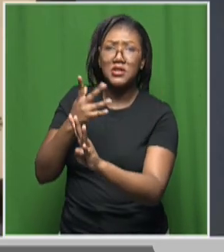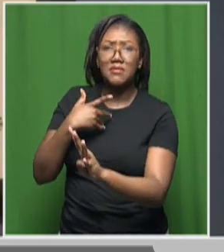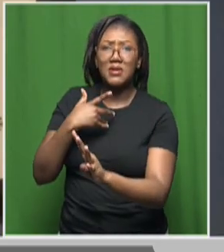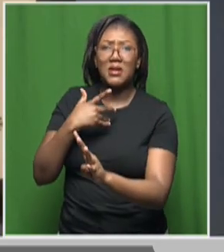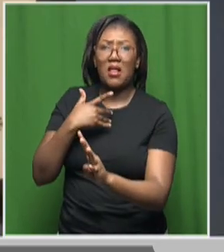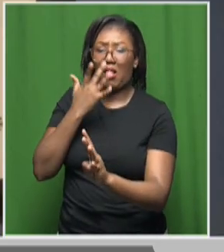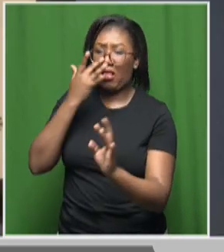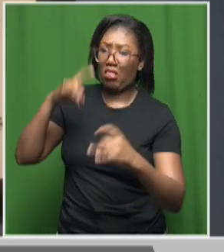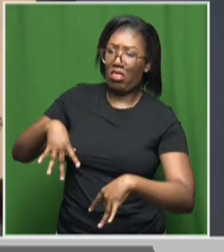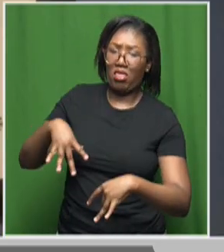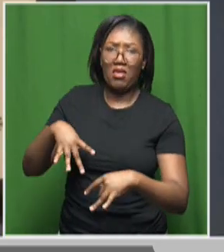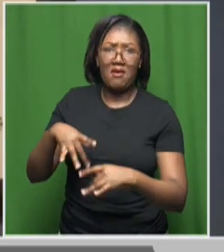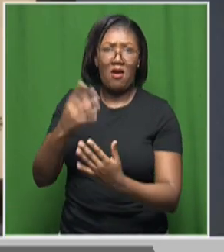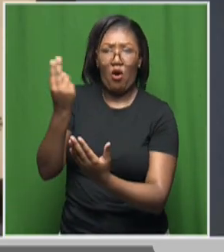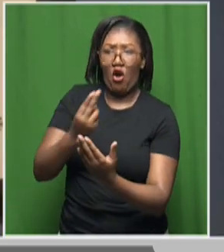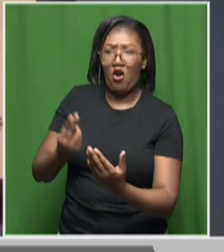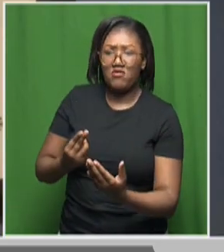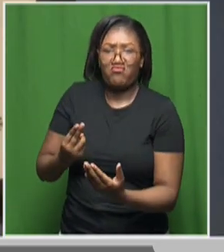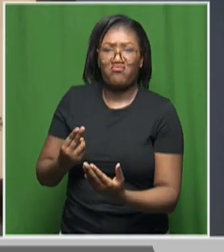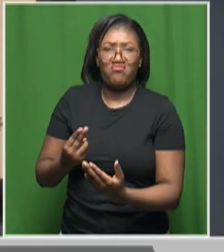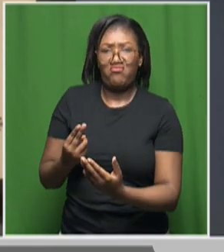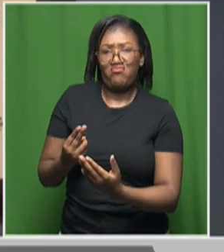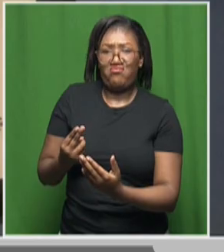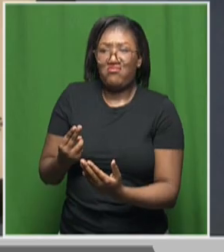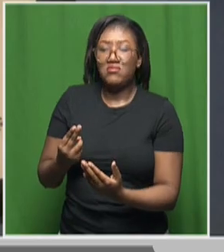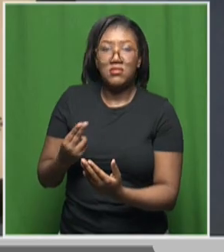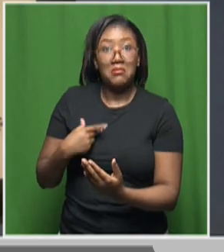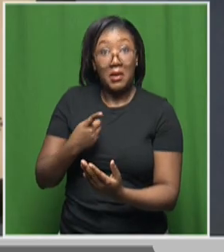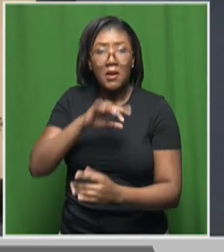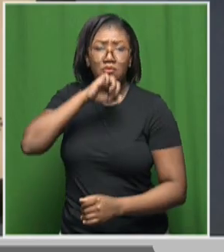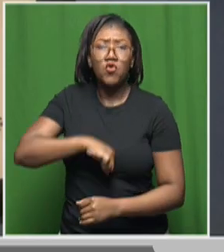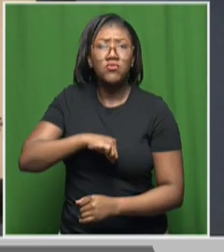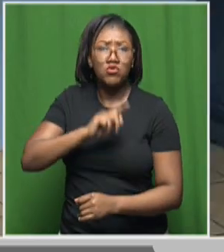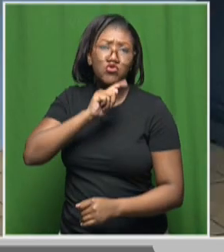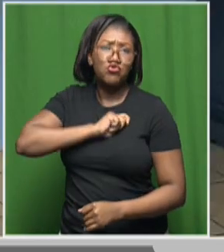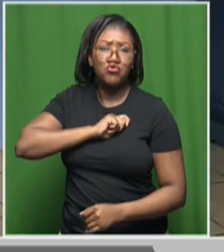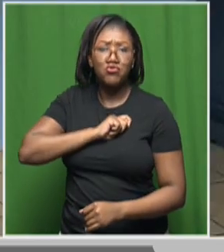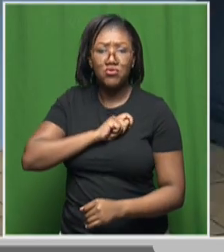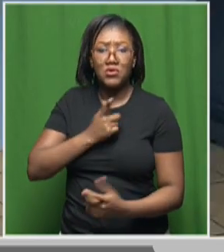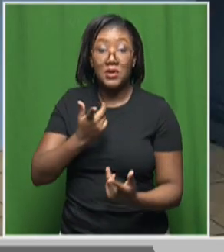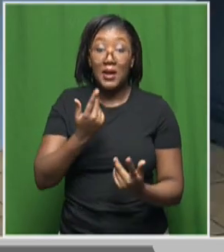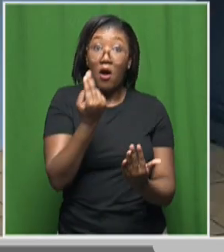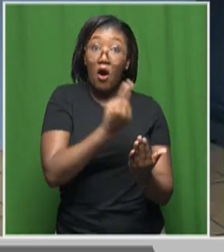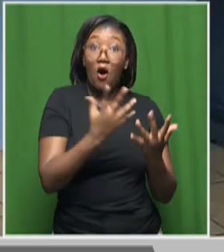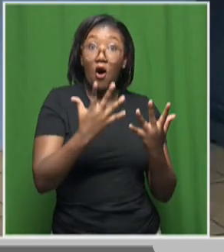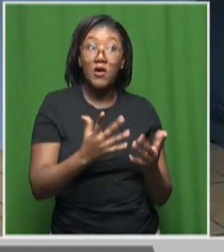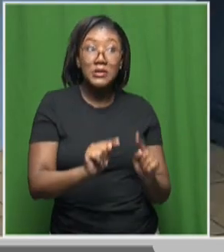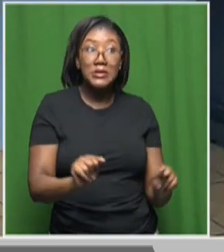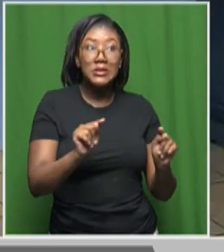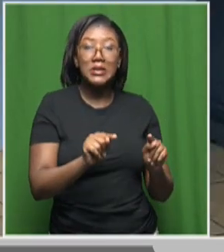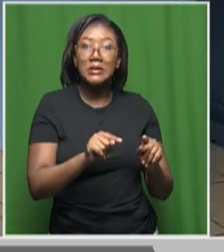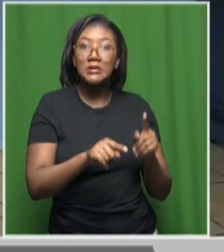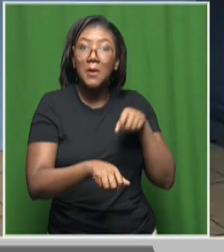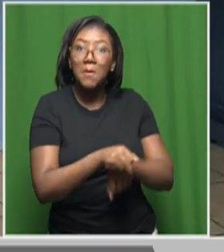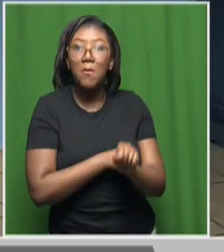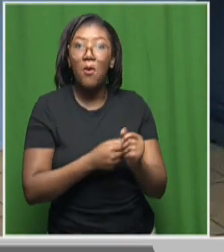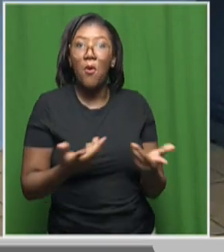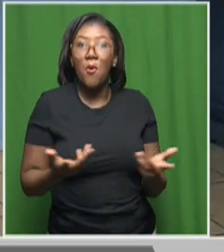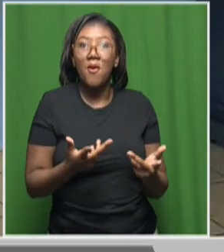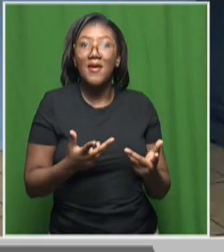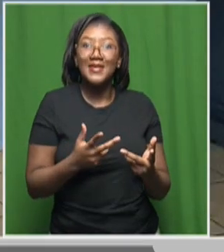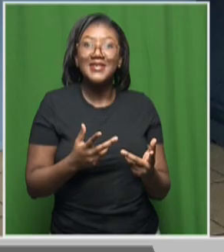art. Yes. When you look at all of the artists come from the townships, actually, you know, I don't